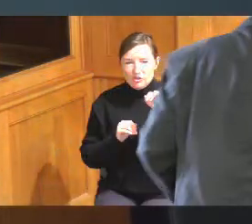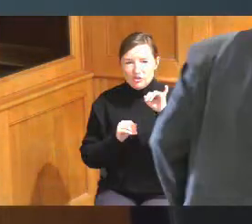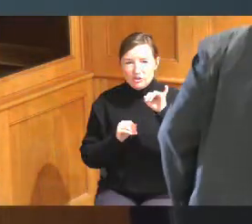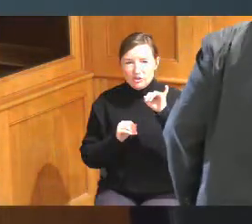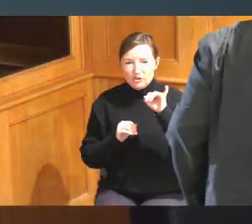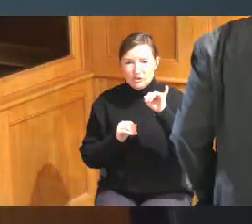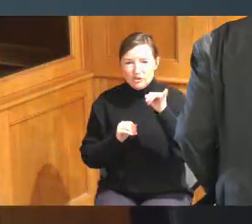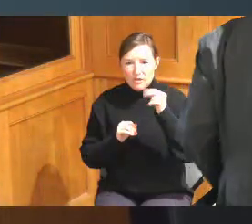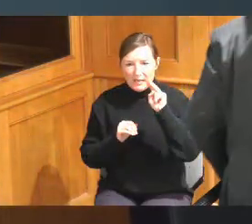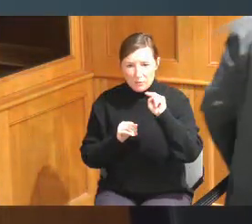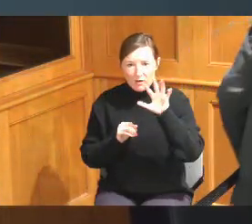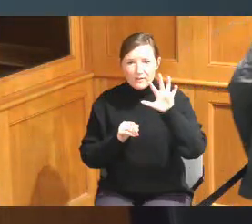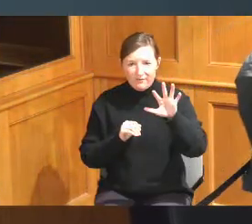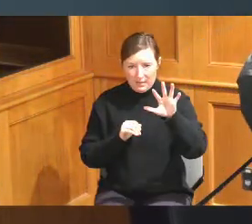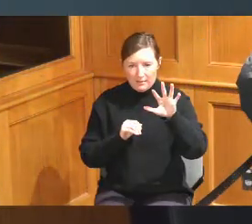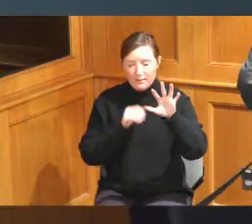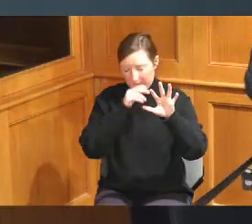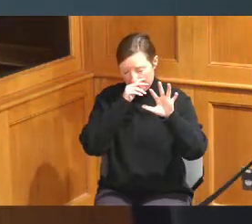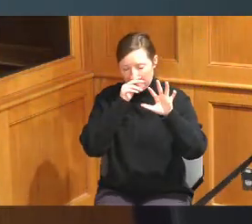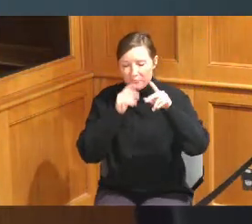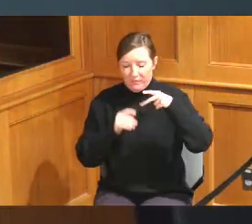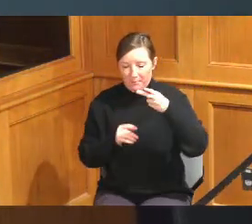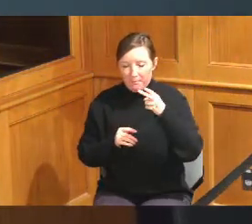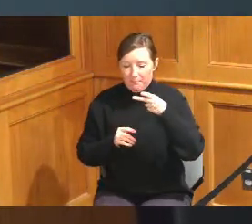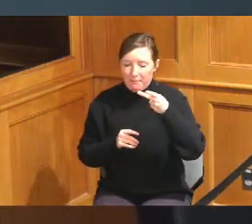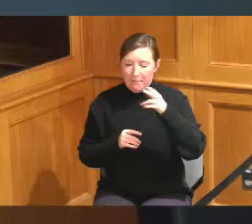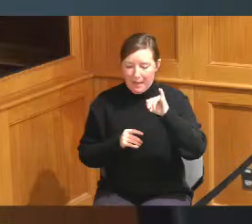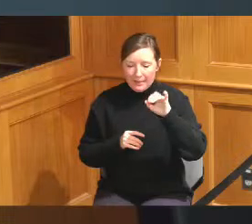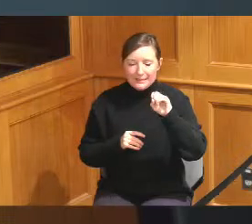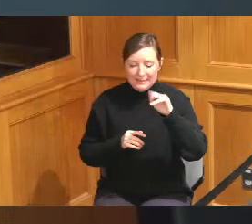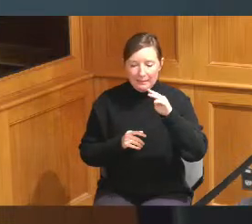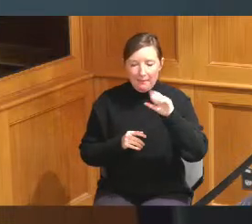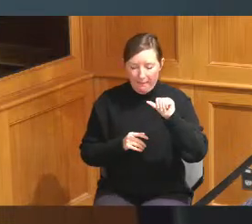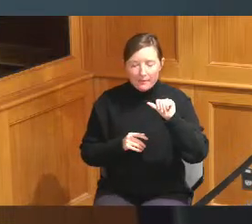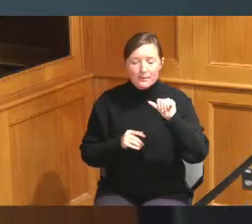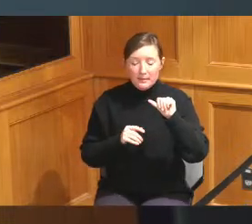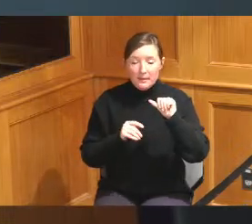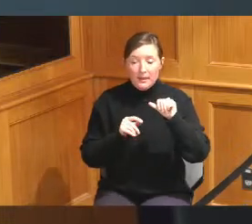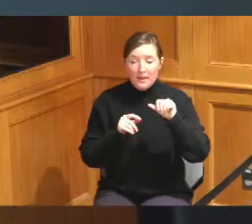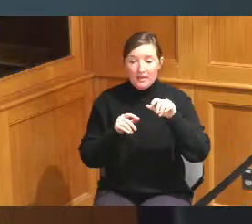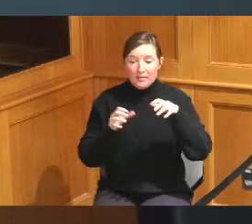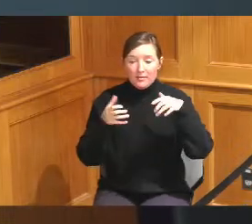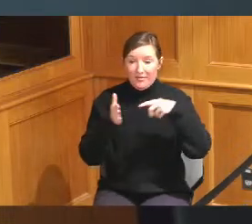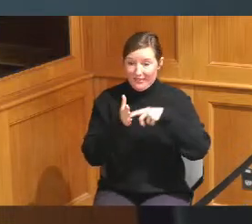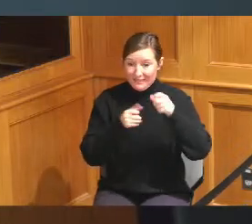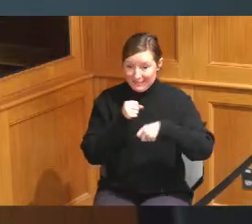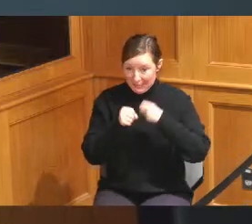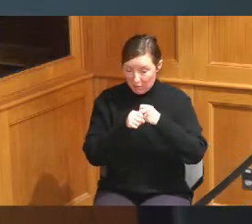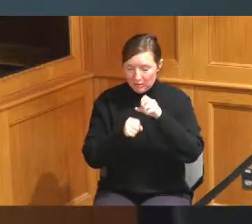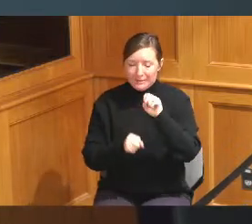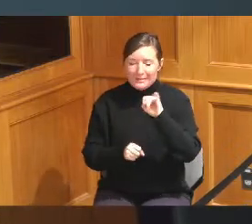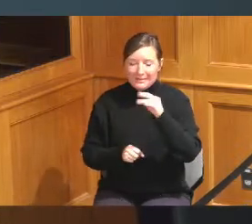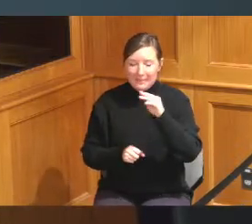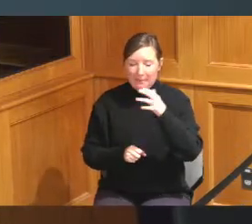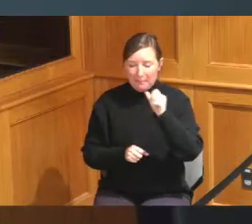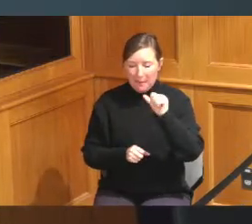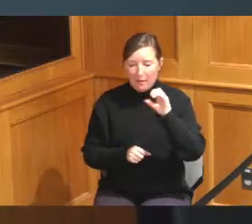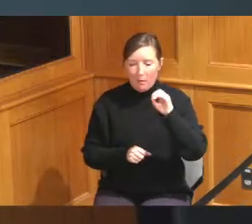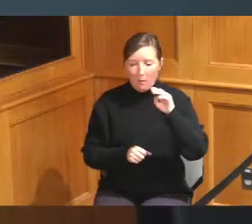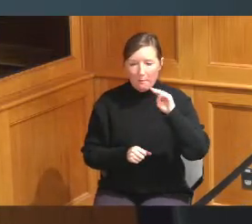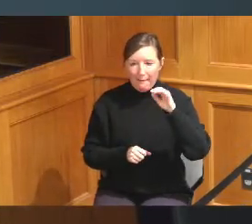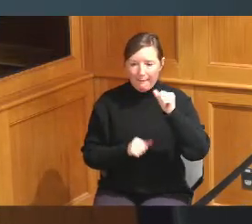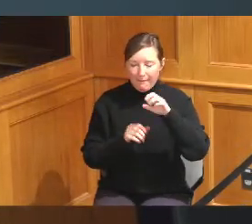and on January the 5th. Whereas this year, Sigma Omega chapter will